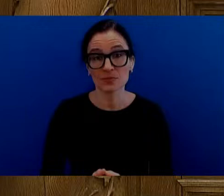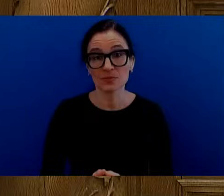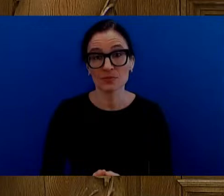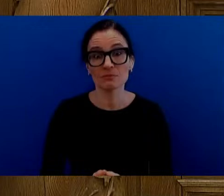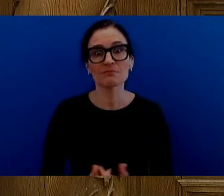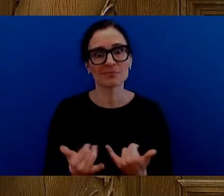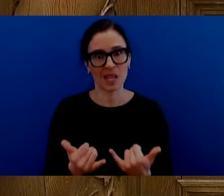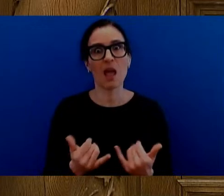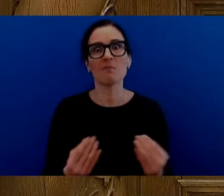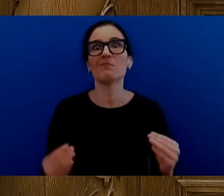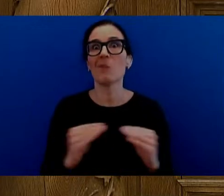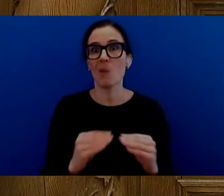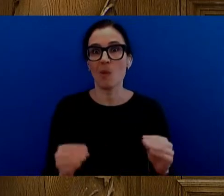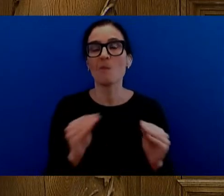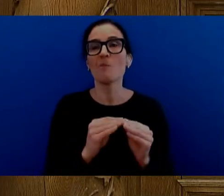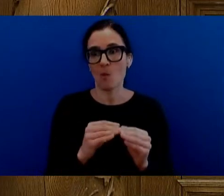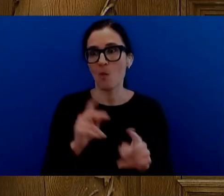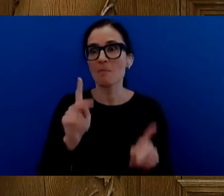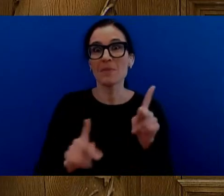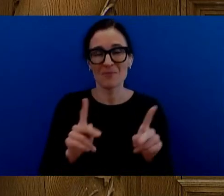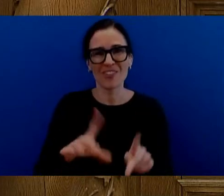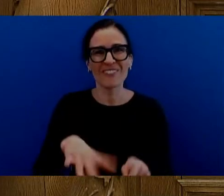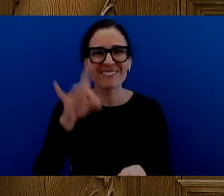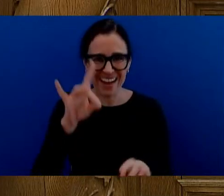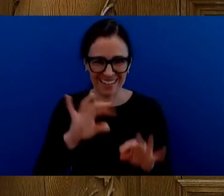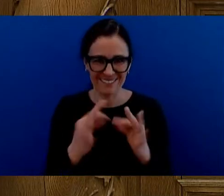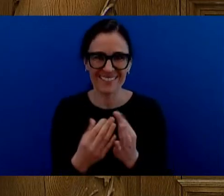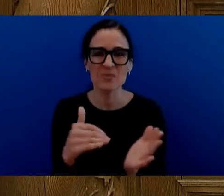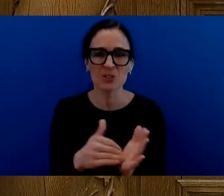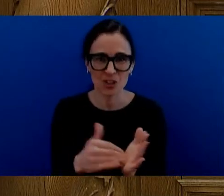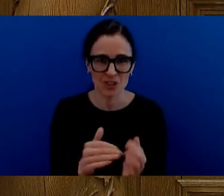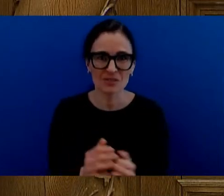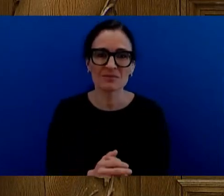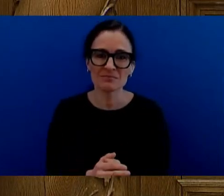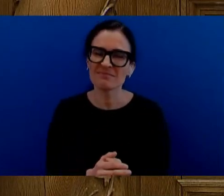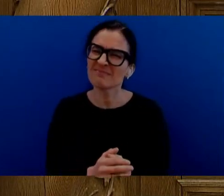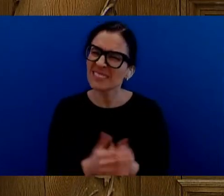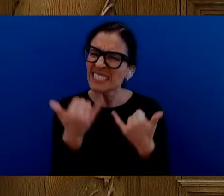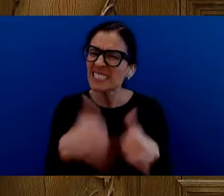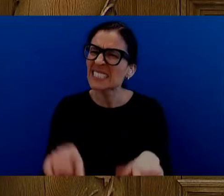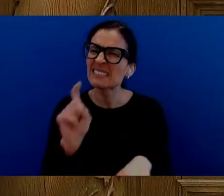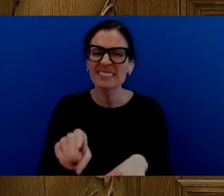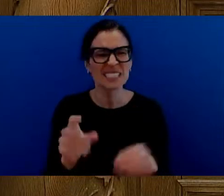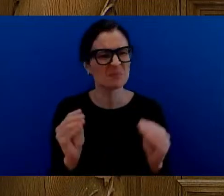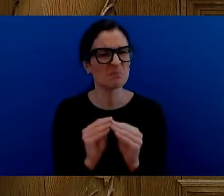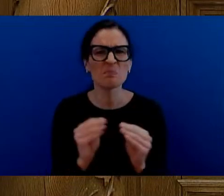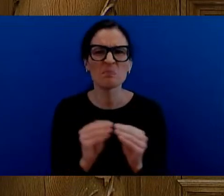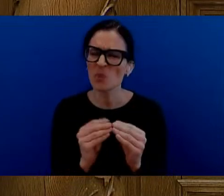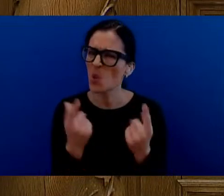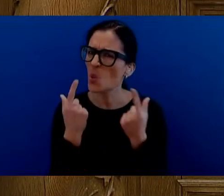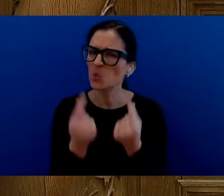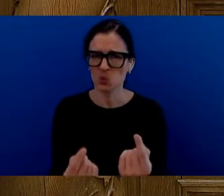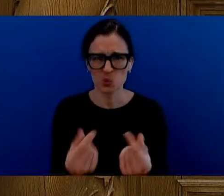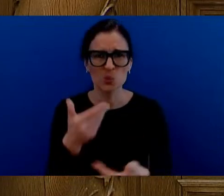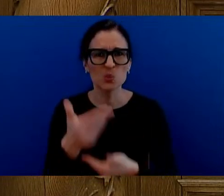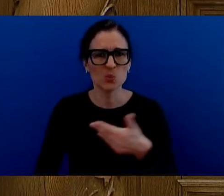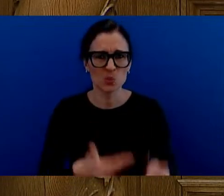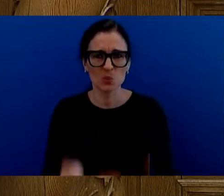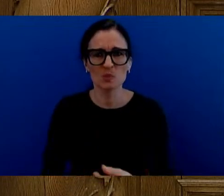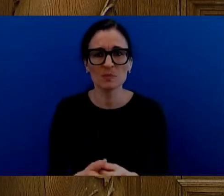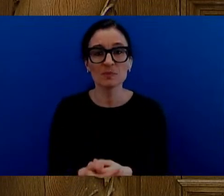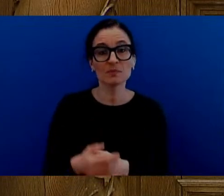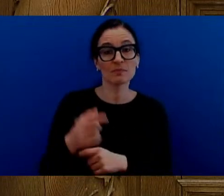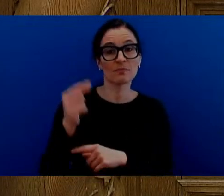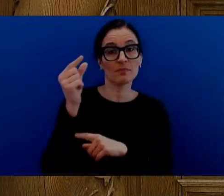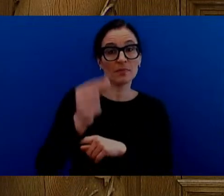yet we know there is so much more we need to do. Your government will work with regulatory